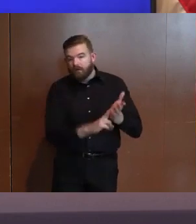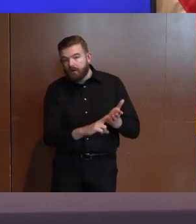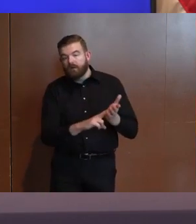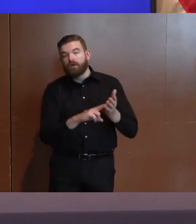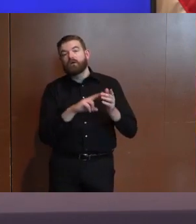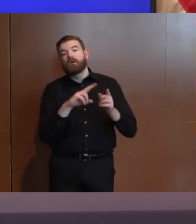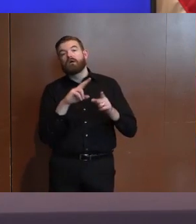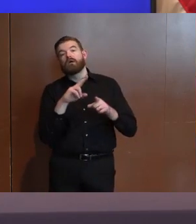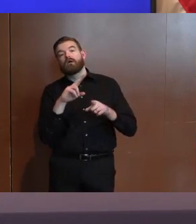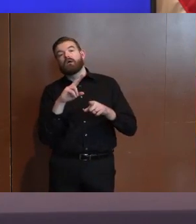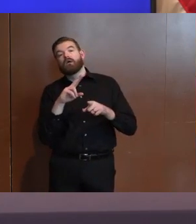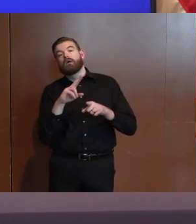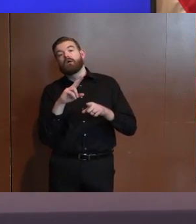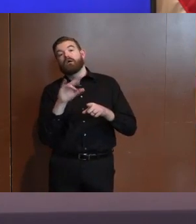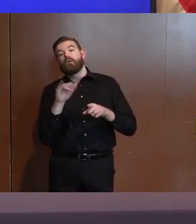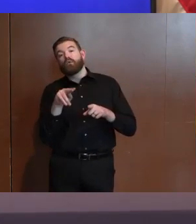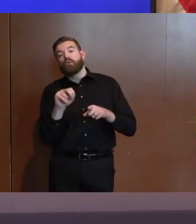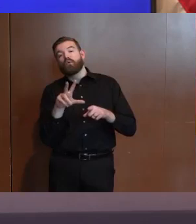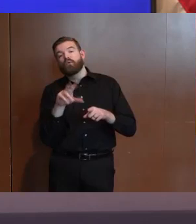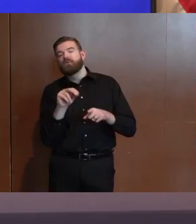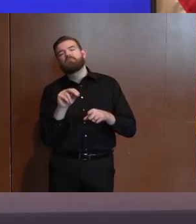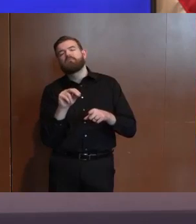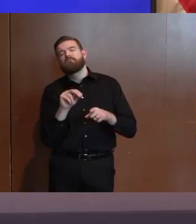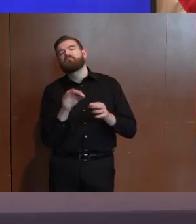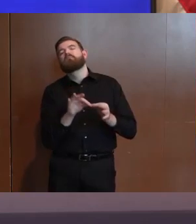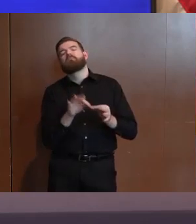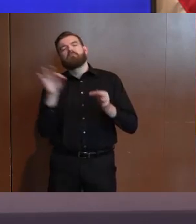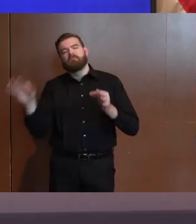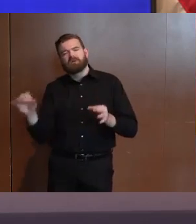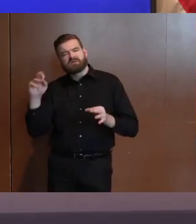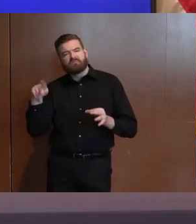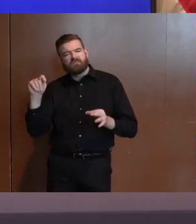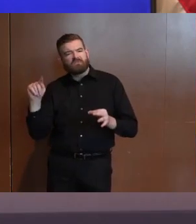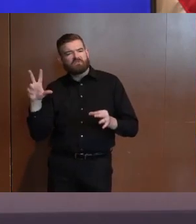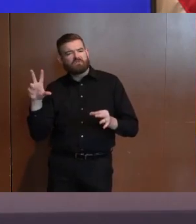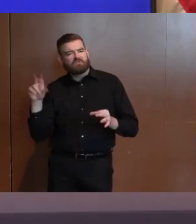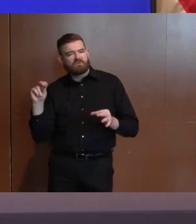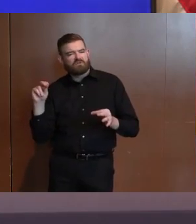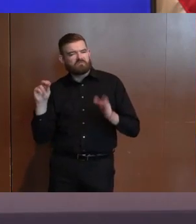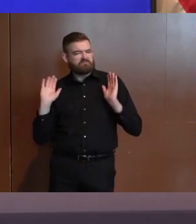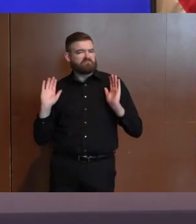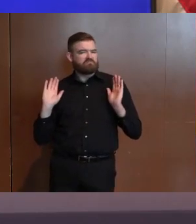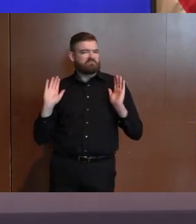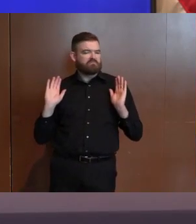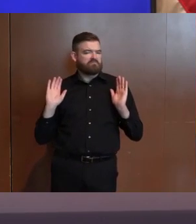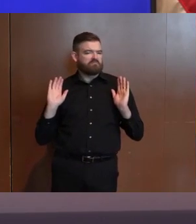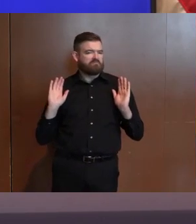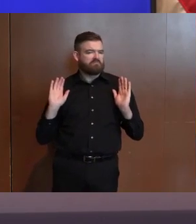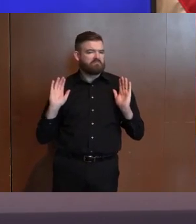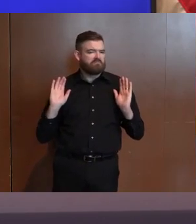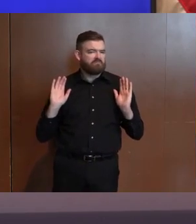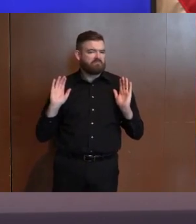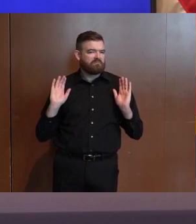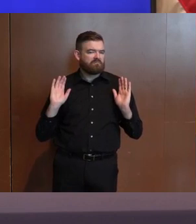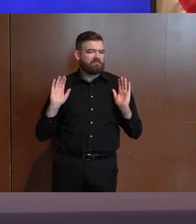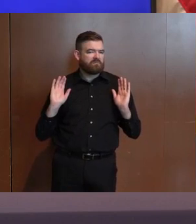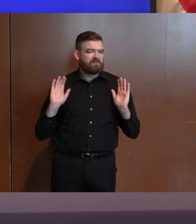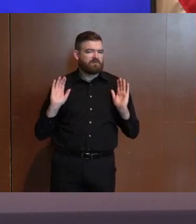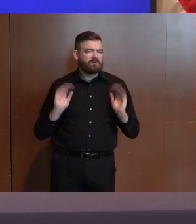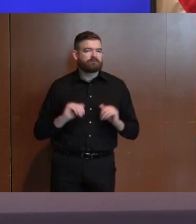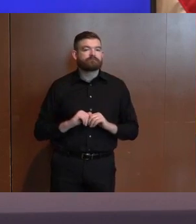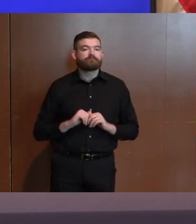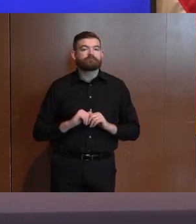next two, and Judy will come in, and I'll give you my personal opinion. Is the amount, given the amount of fatalities, which again, Elise, is another big number today, and those